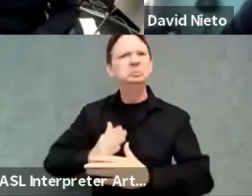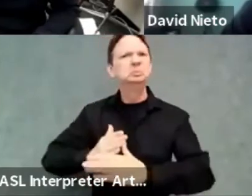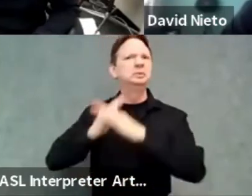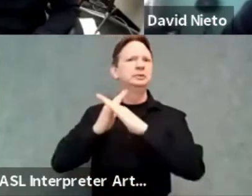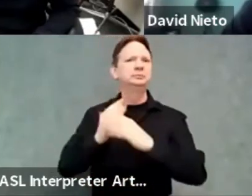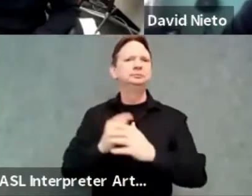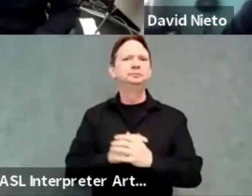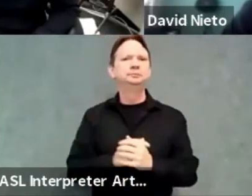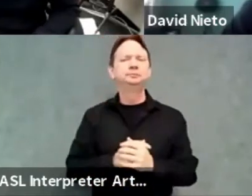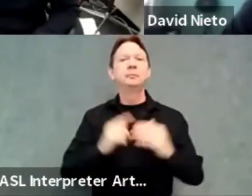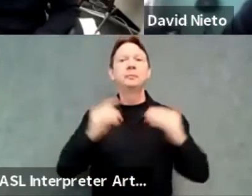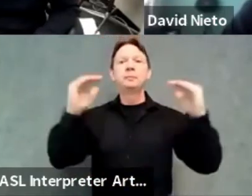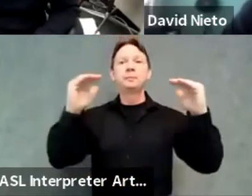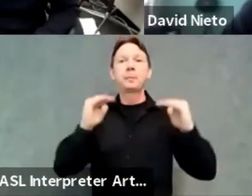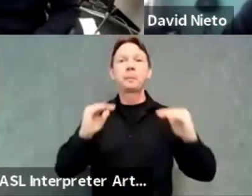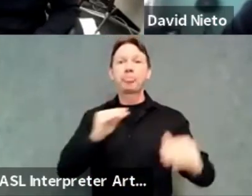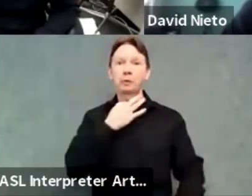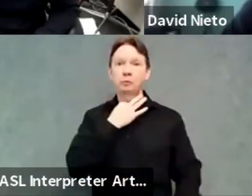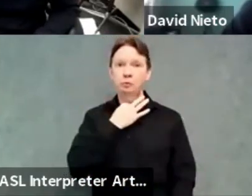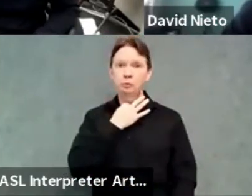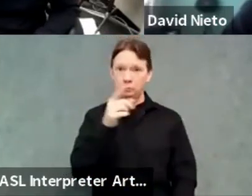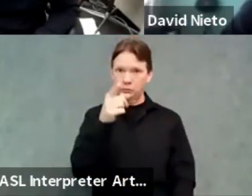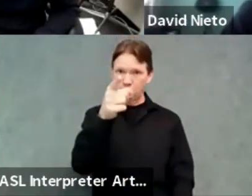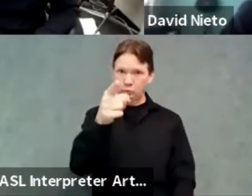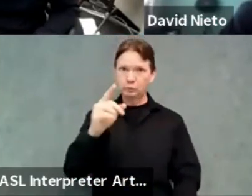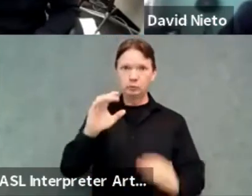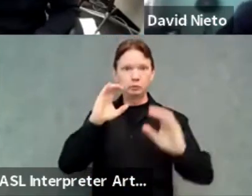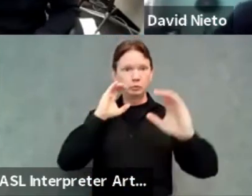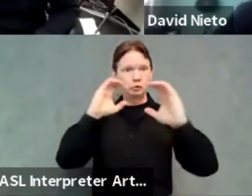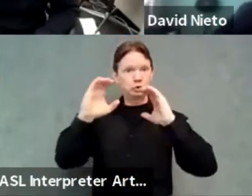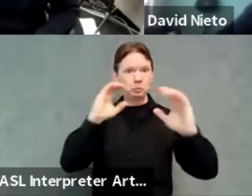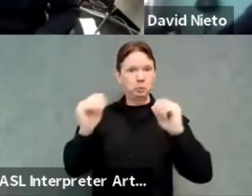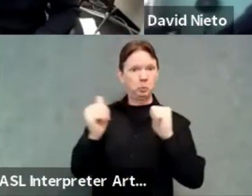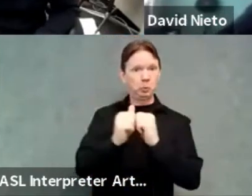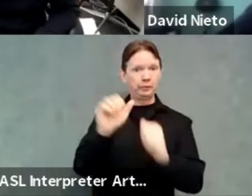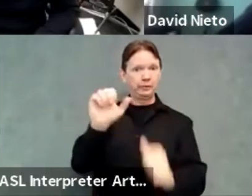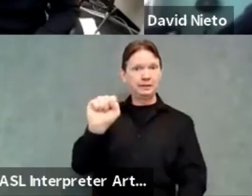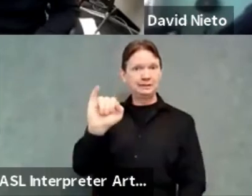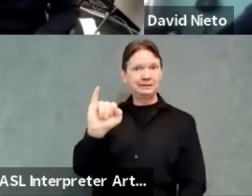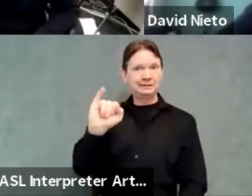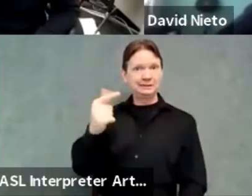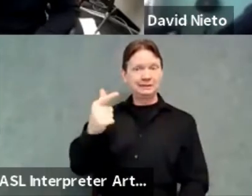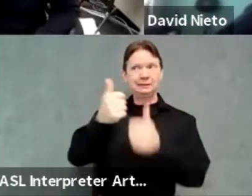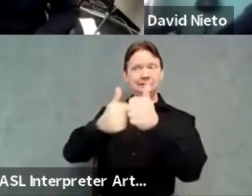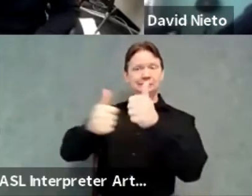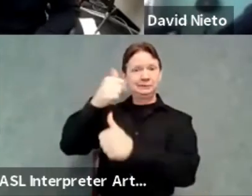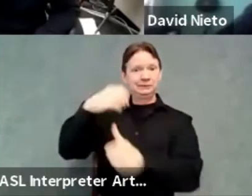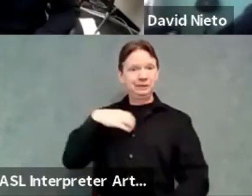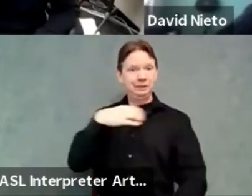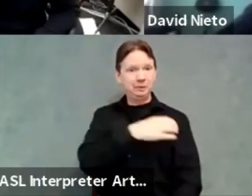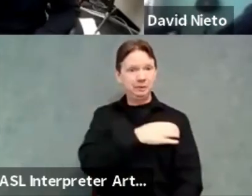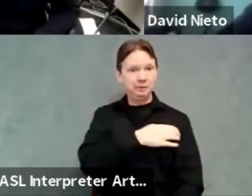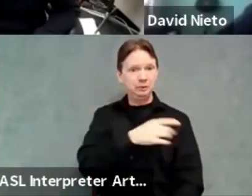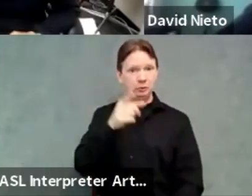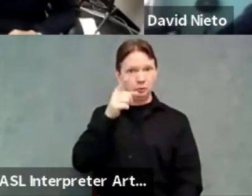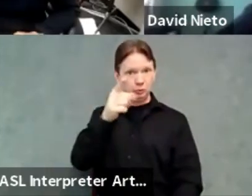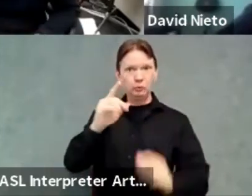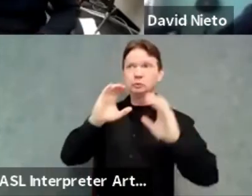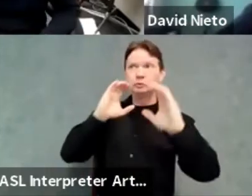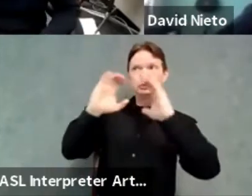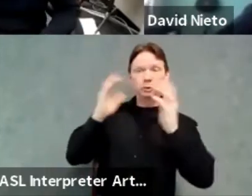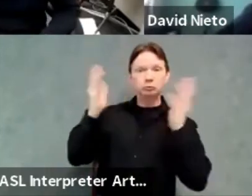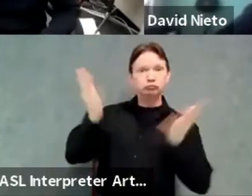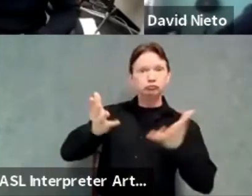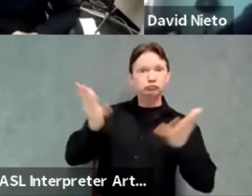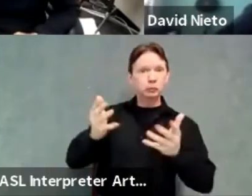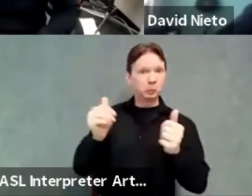SIG Executive Committee and AERA staff when issues arise? When I was president of one of the SIGs or chair of